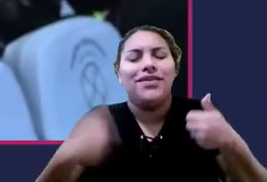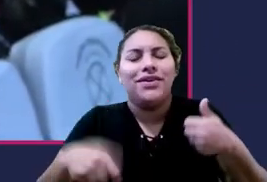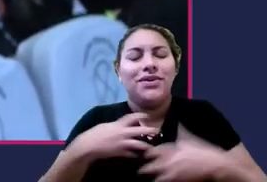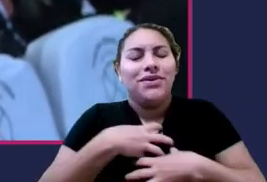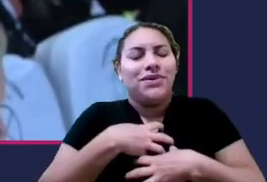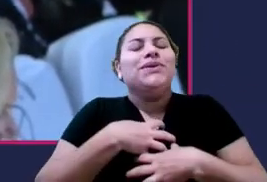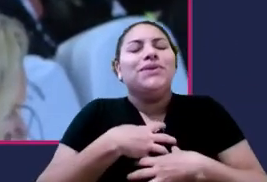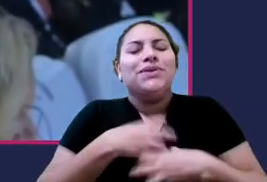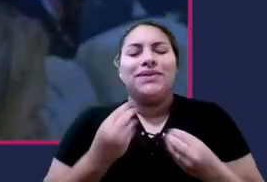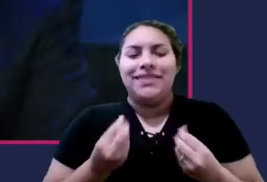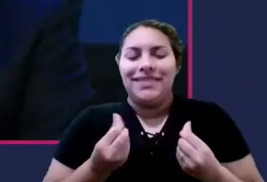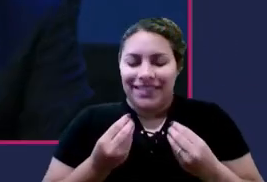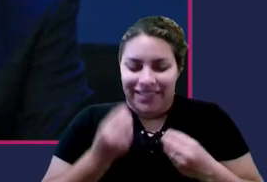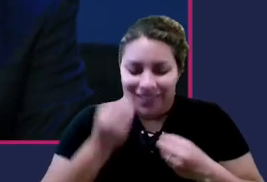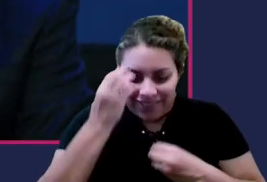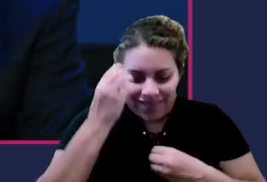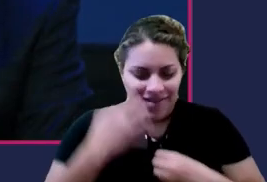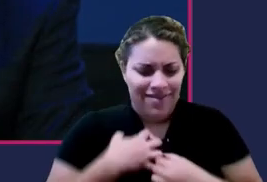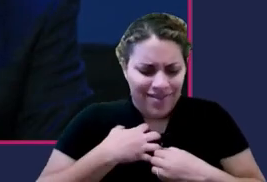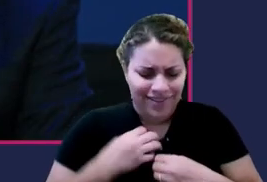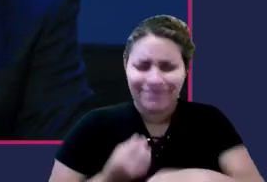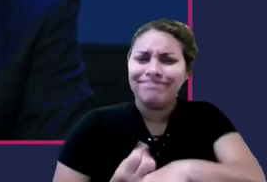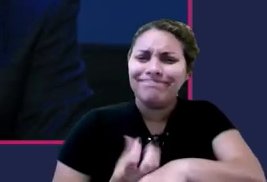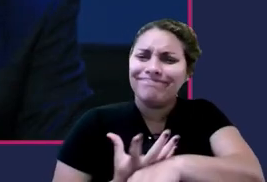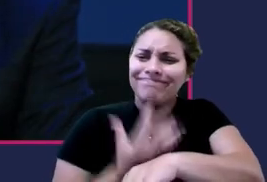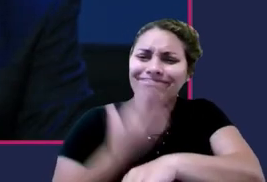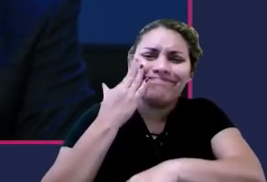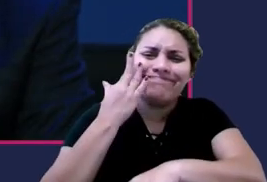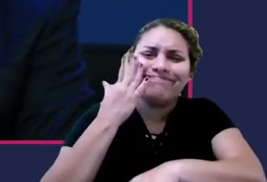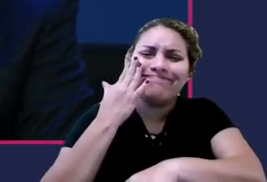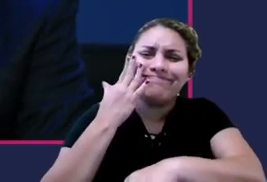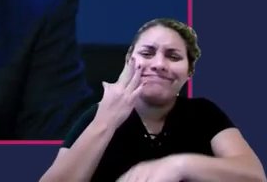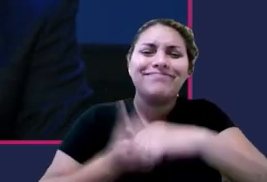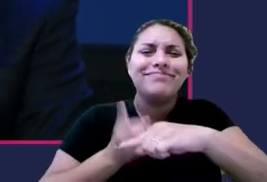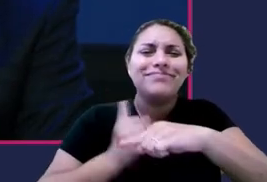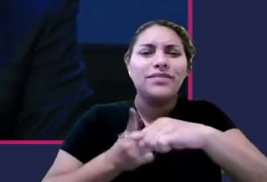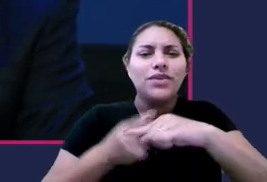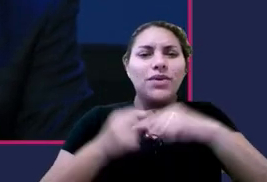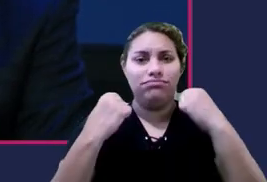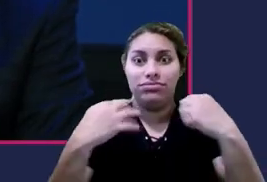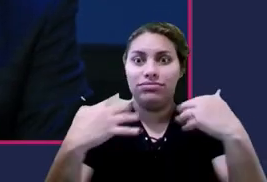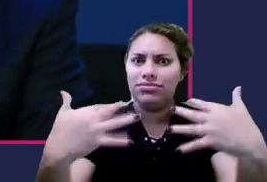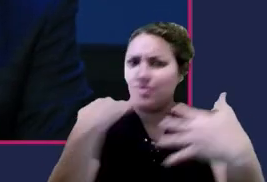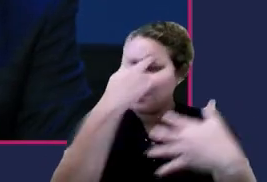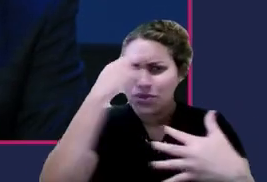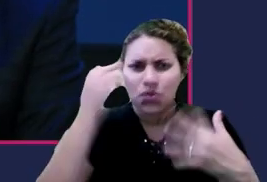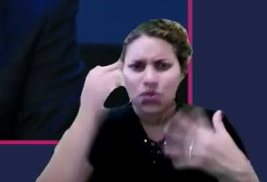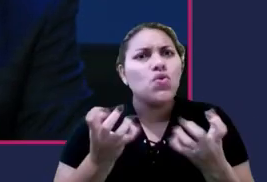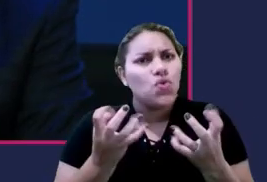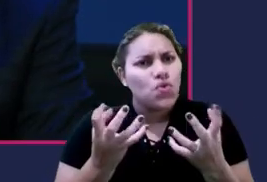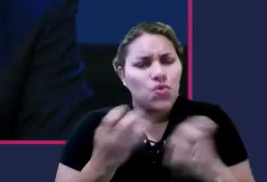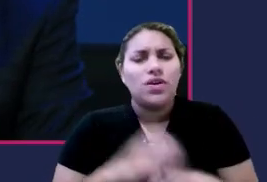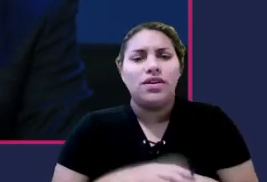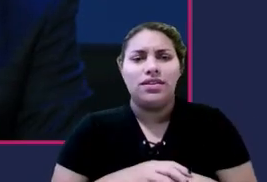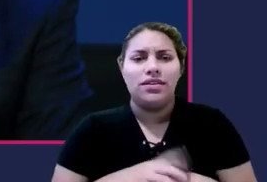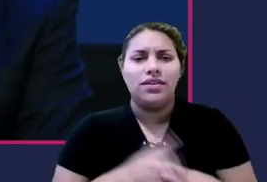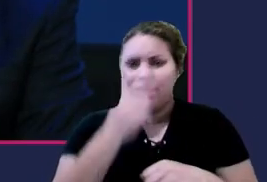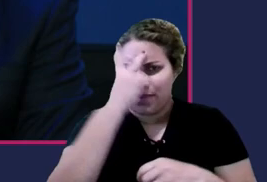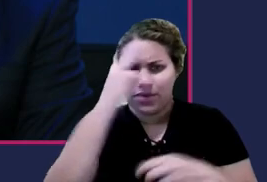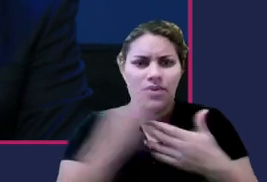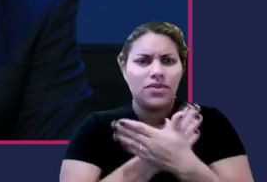cannot refrain from saying that I am getting emotional because this is a full audience